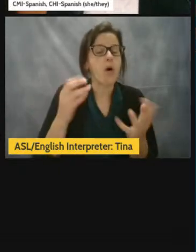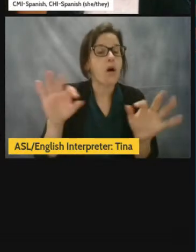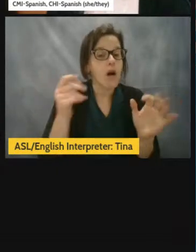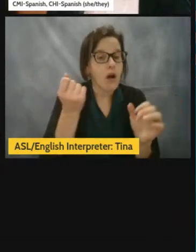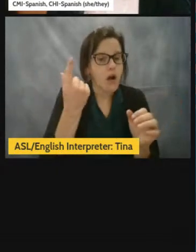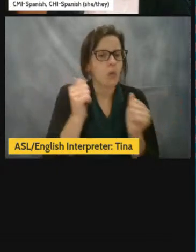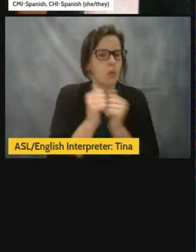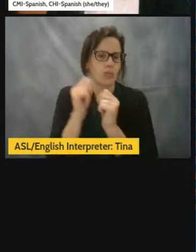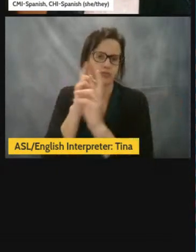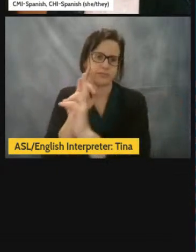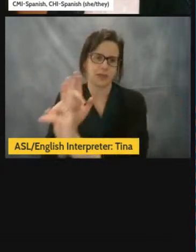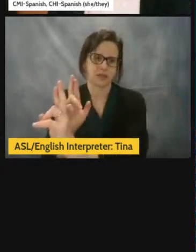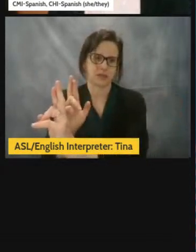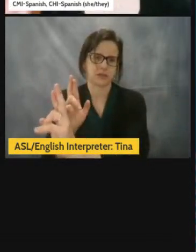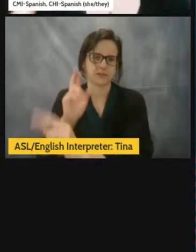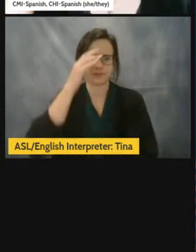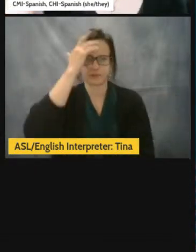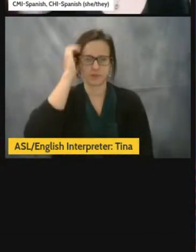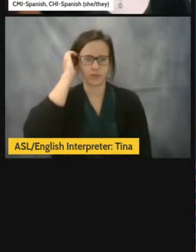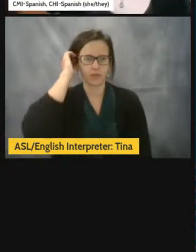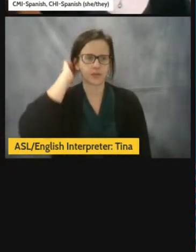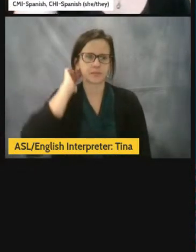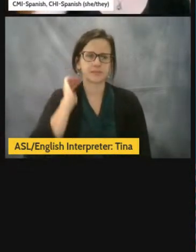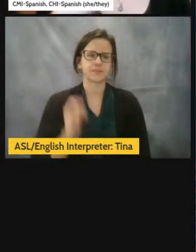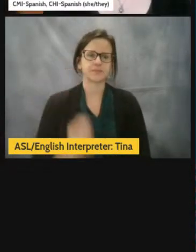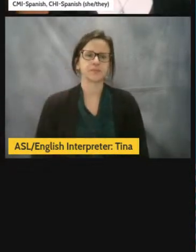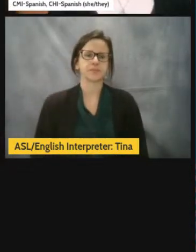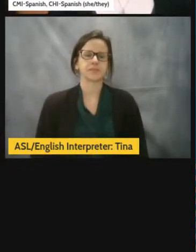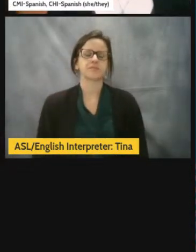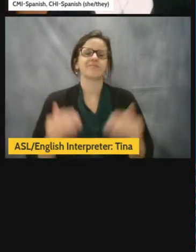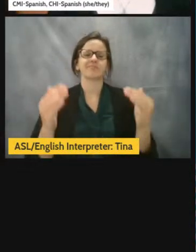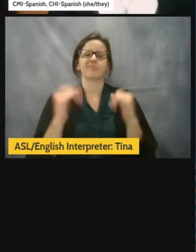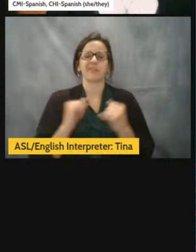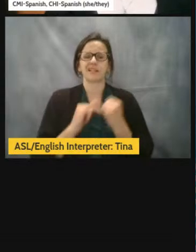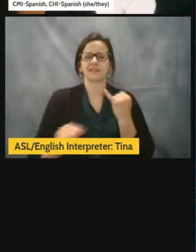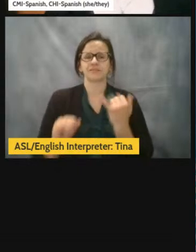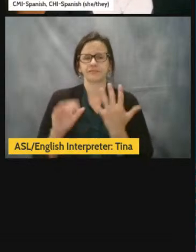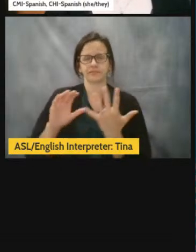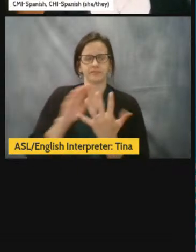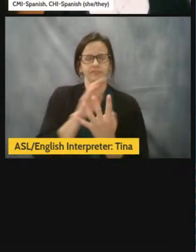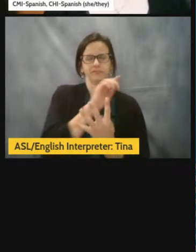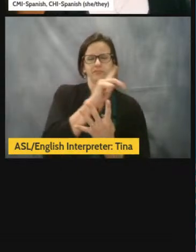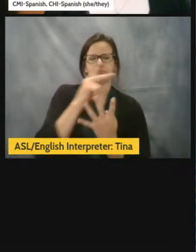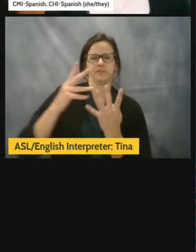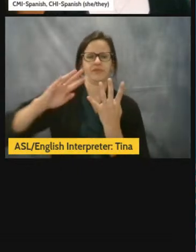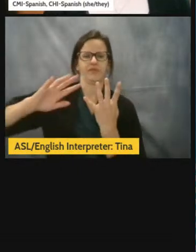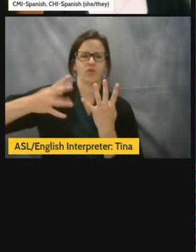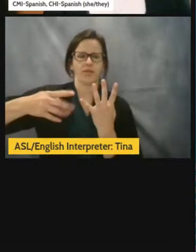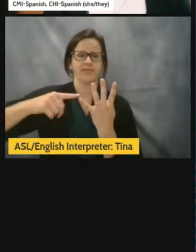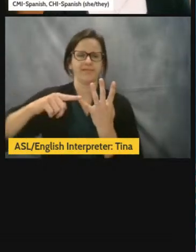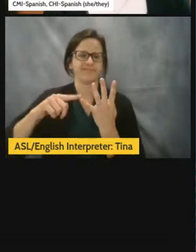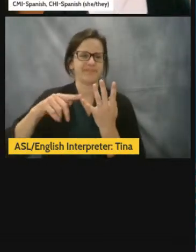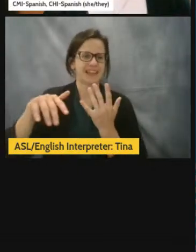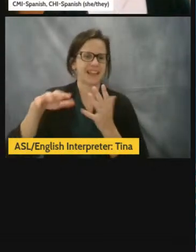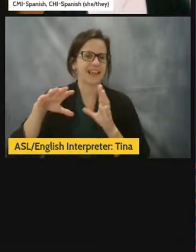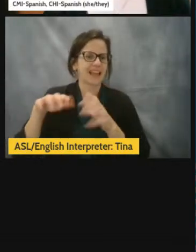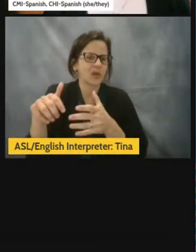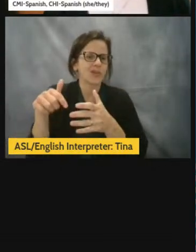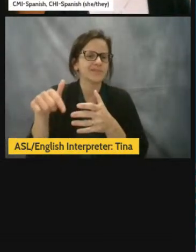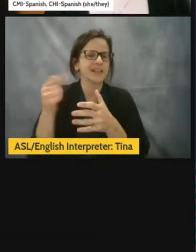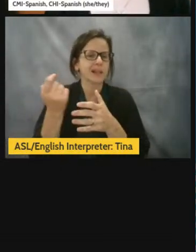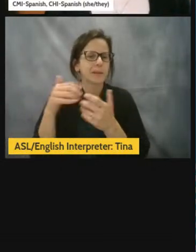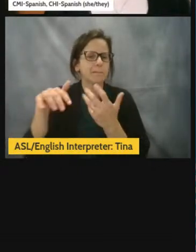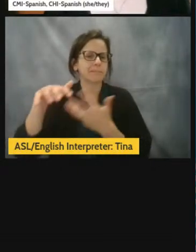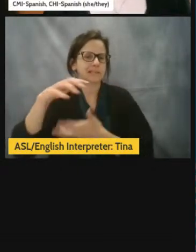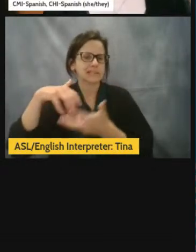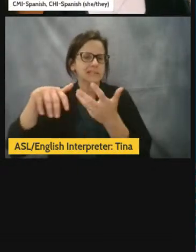And then the very, very last category I have, it's kind of a mishmash of